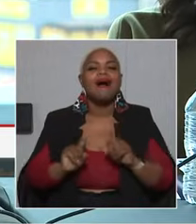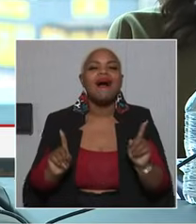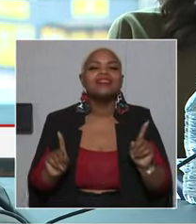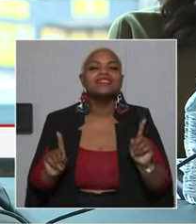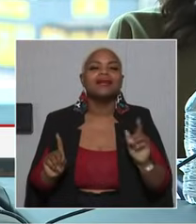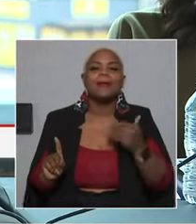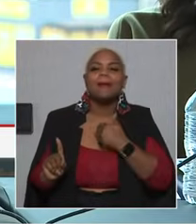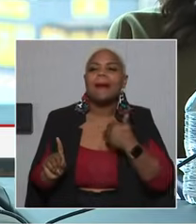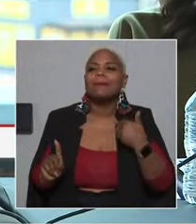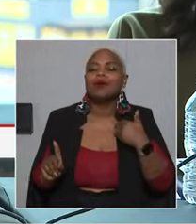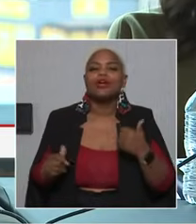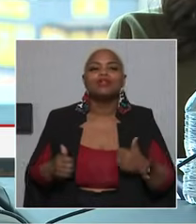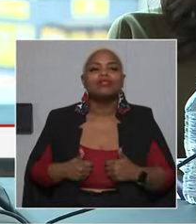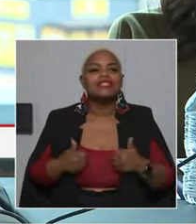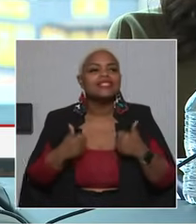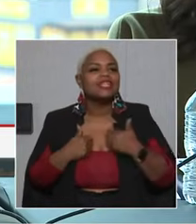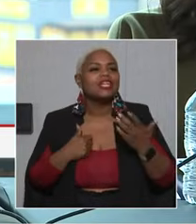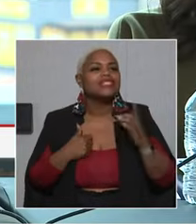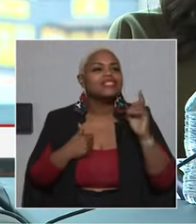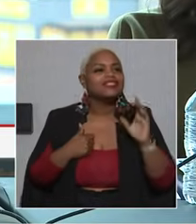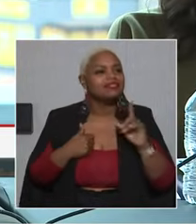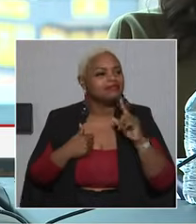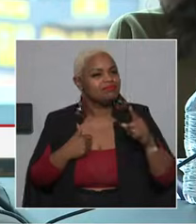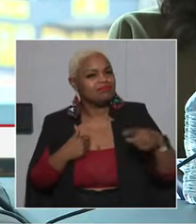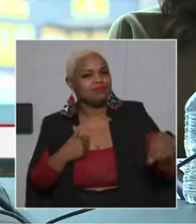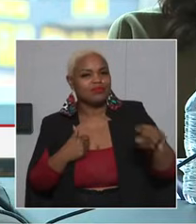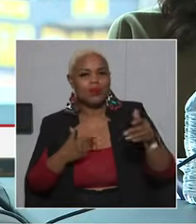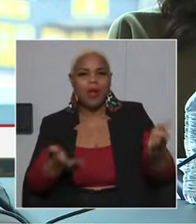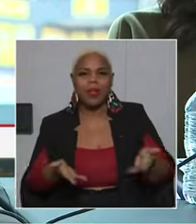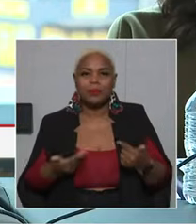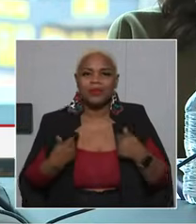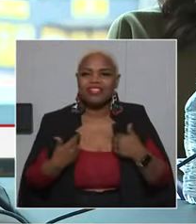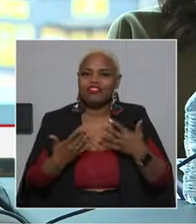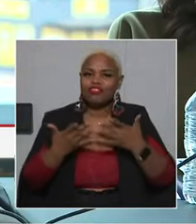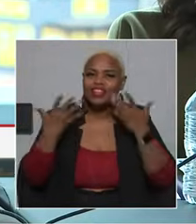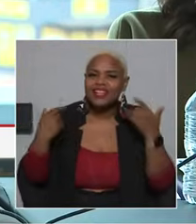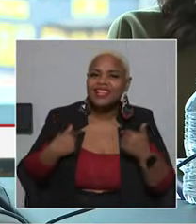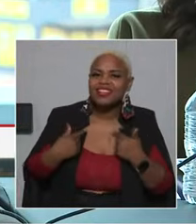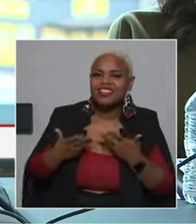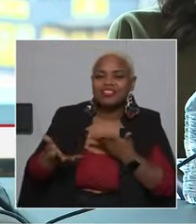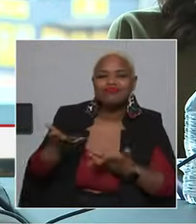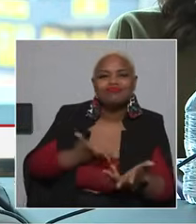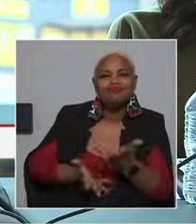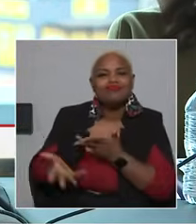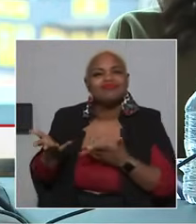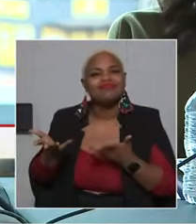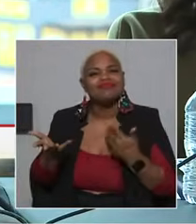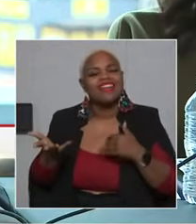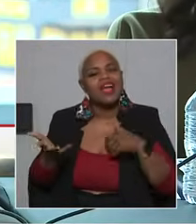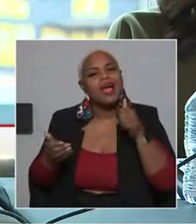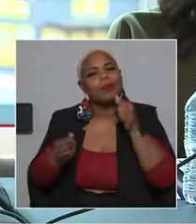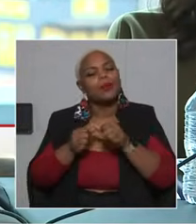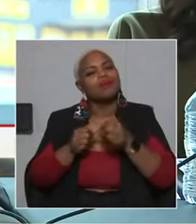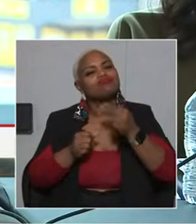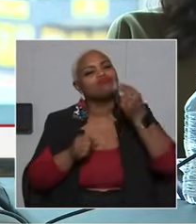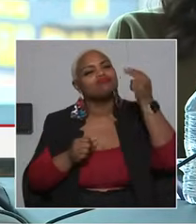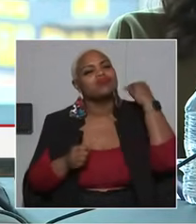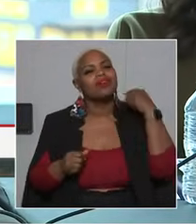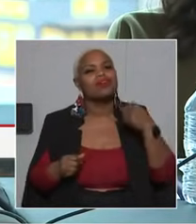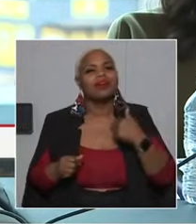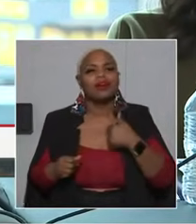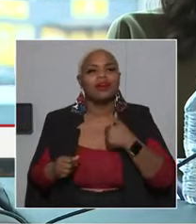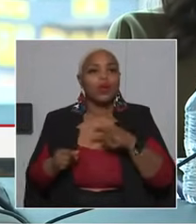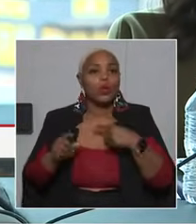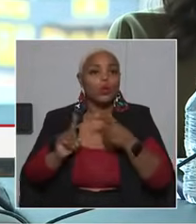of Columbia have embraced me. I remember coming into the space and I said to the mayor, I said, dang, people want to take pictures all the time. And